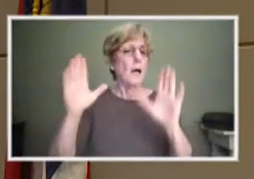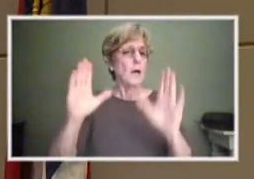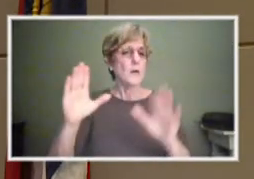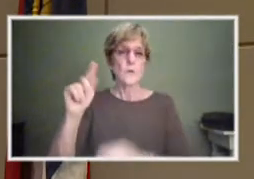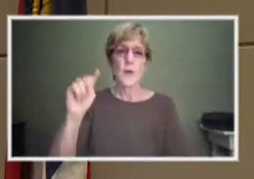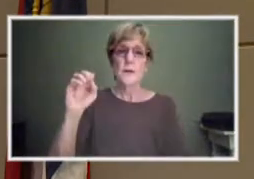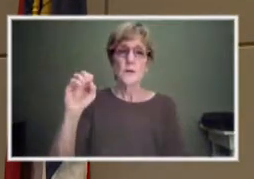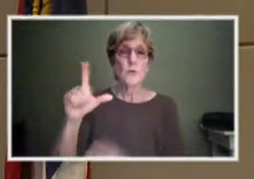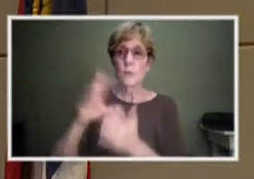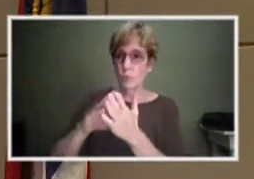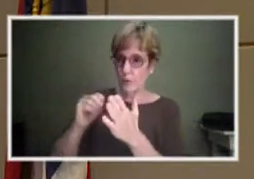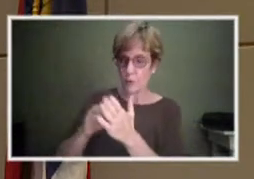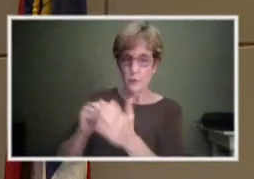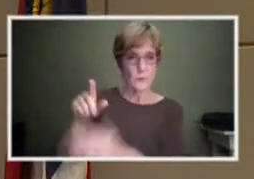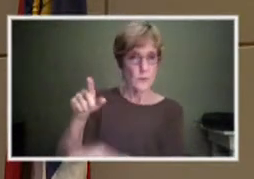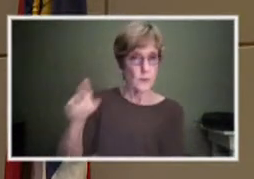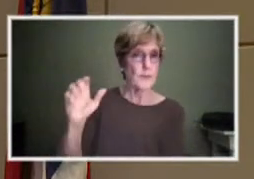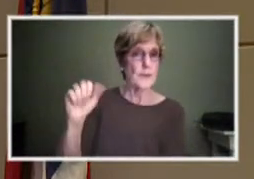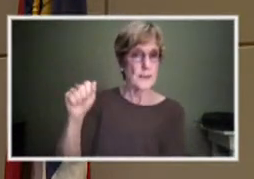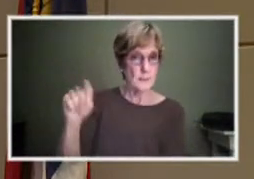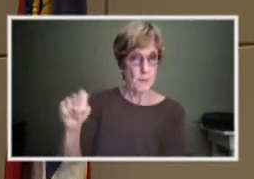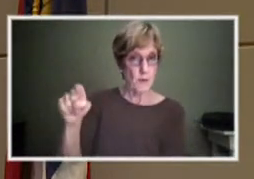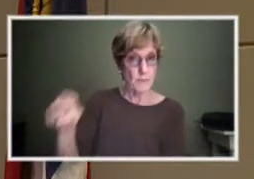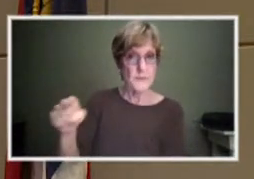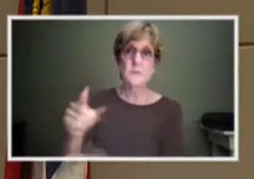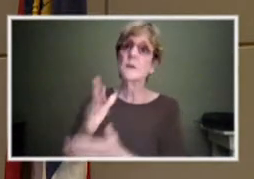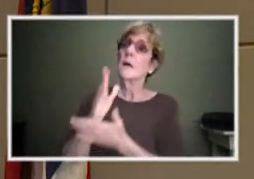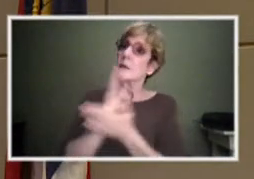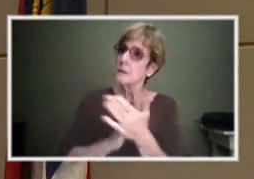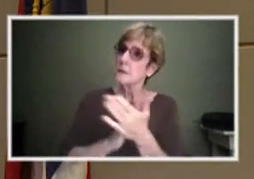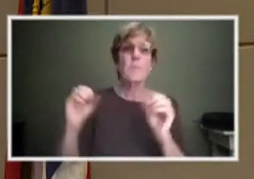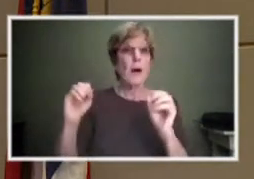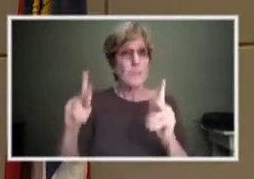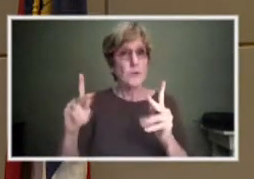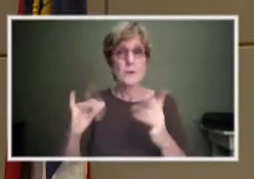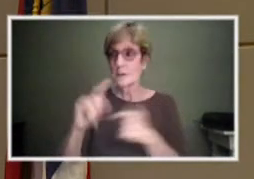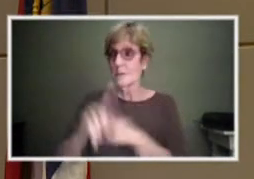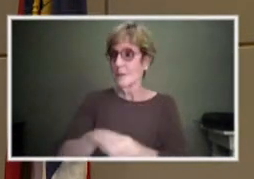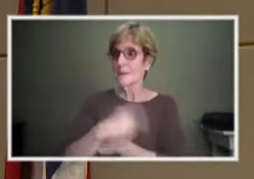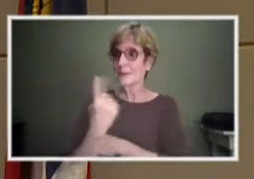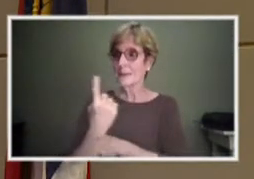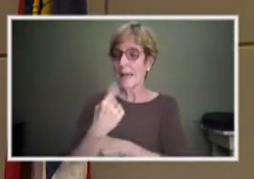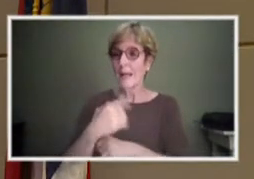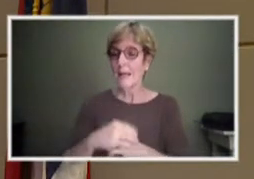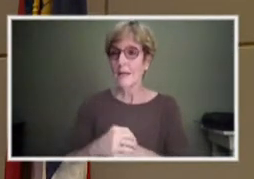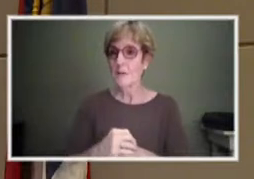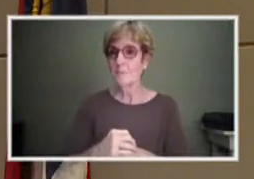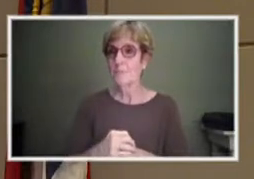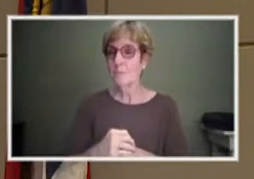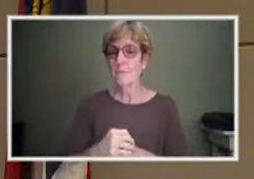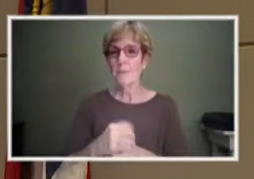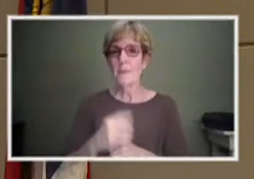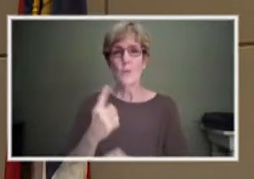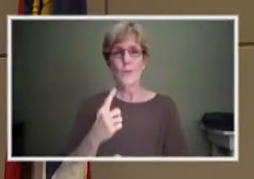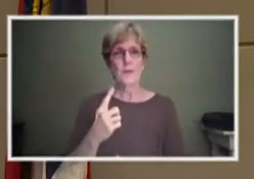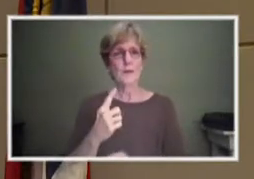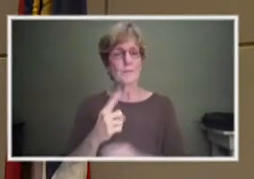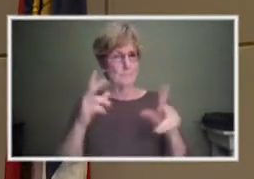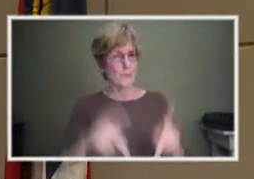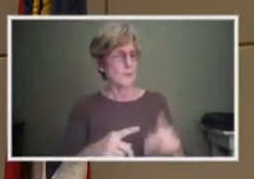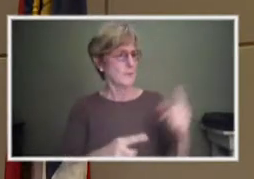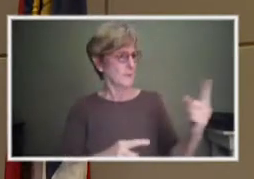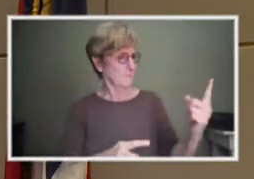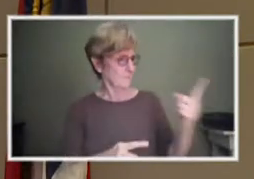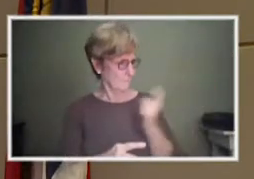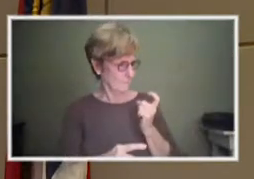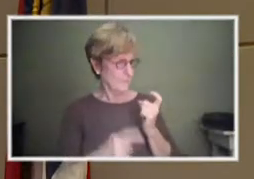from, and it definitely has some areas of opportunity. Just today, one of our key stakeholders reached out to me from